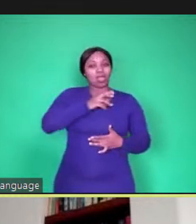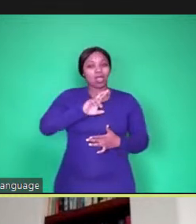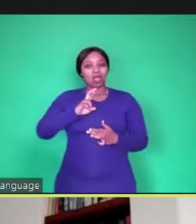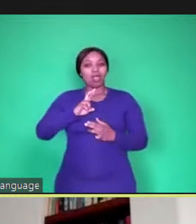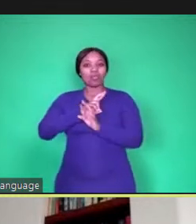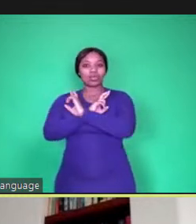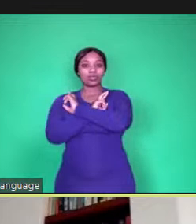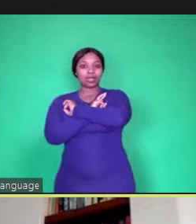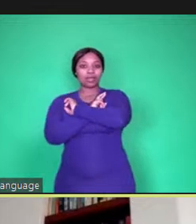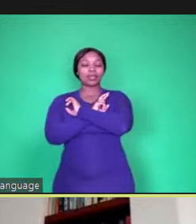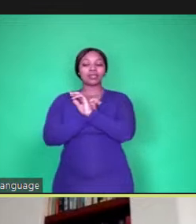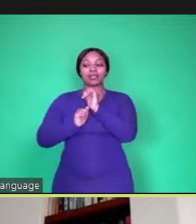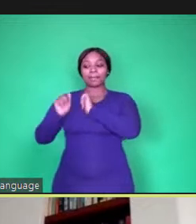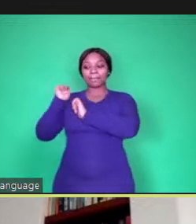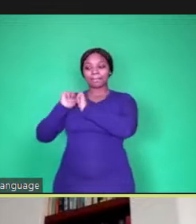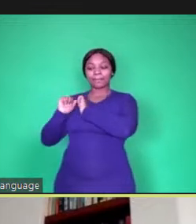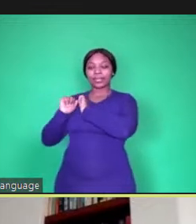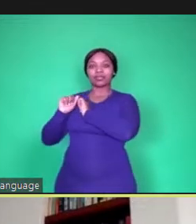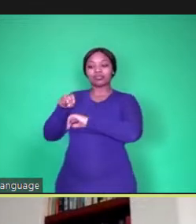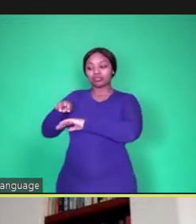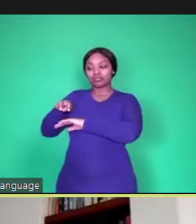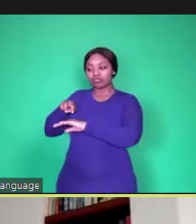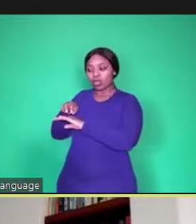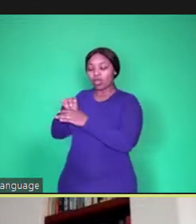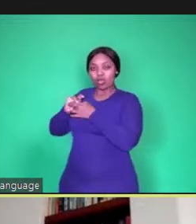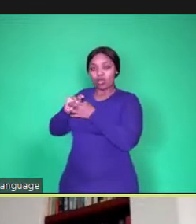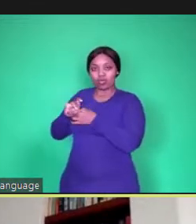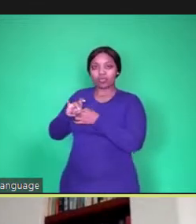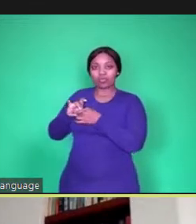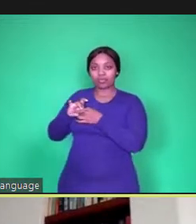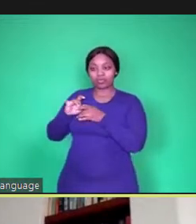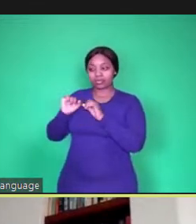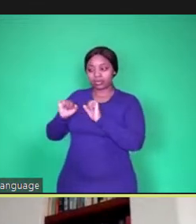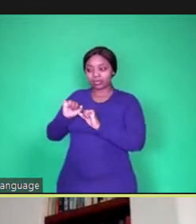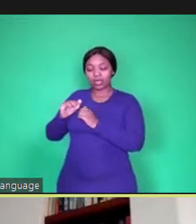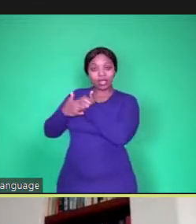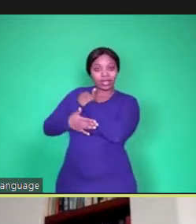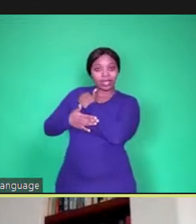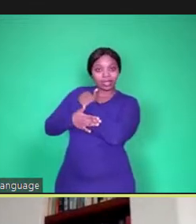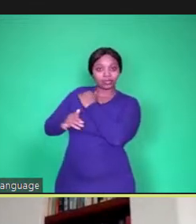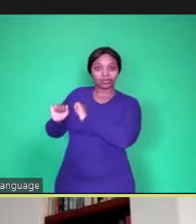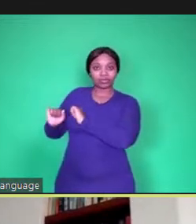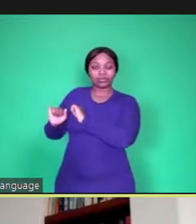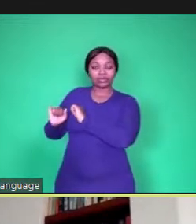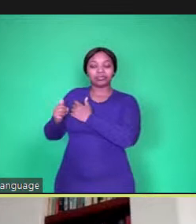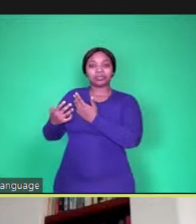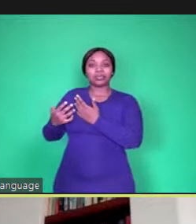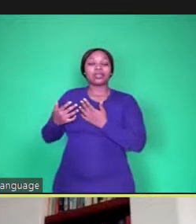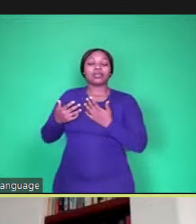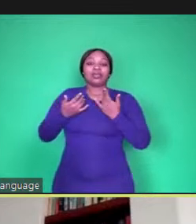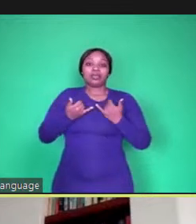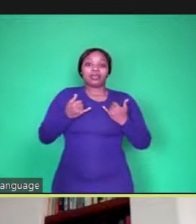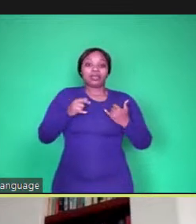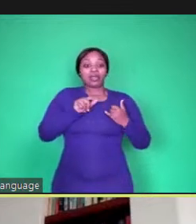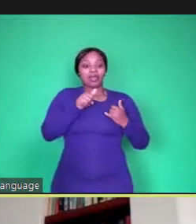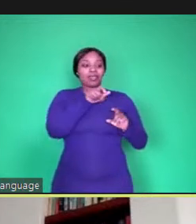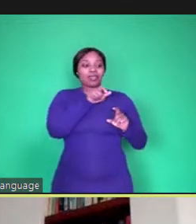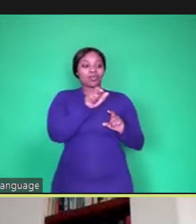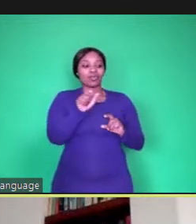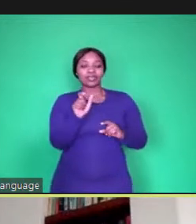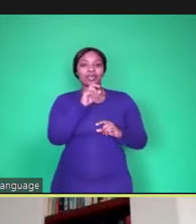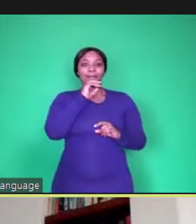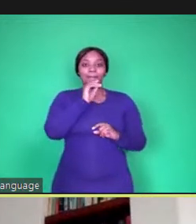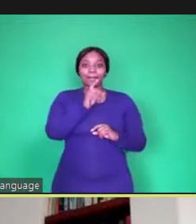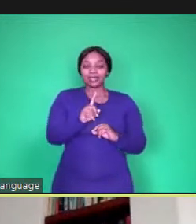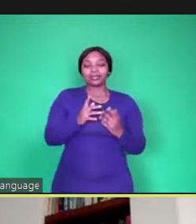to their households or their communities of origin. In other words, the translocality of migrants was associated with